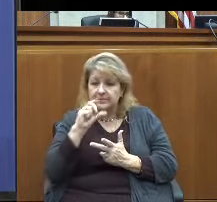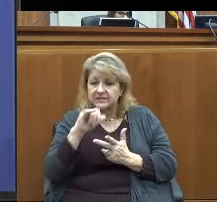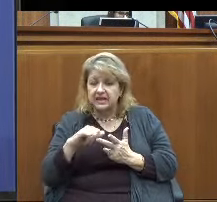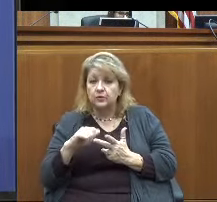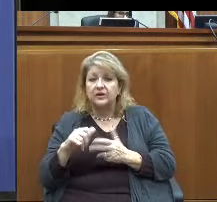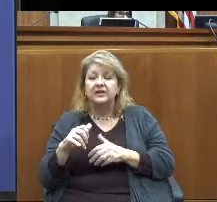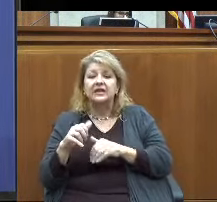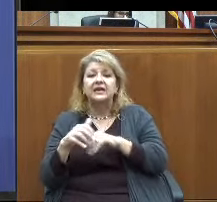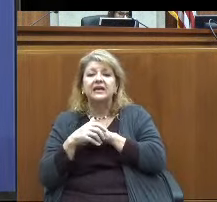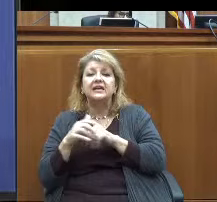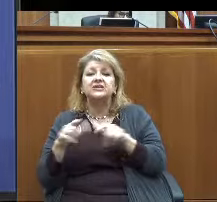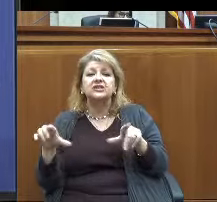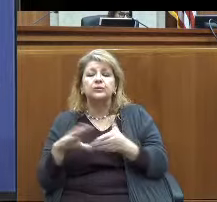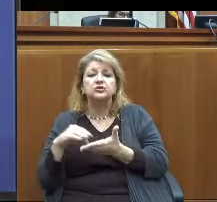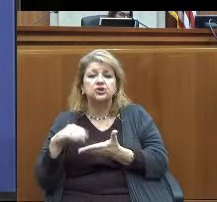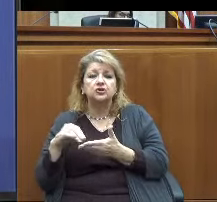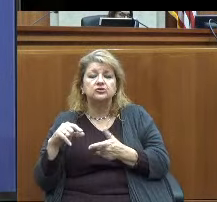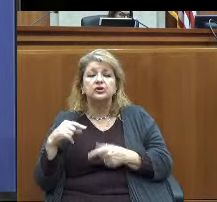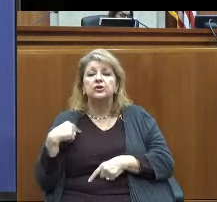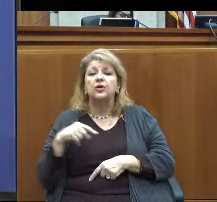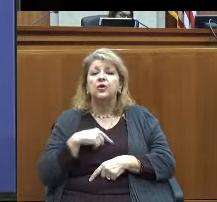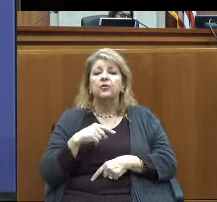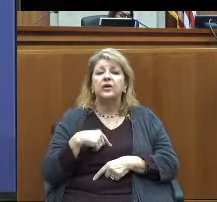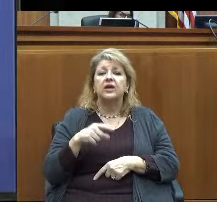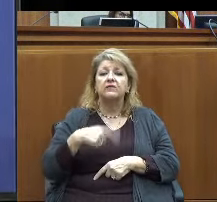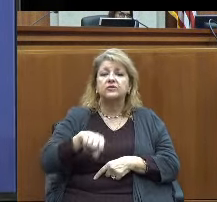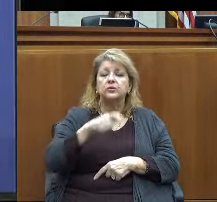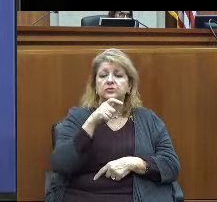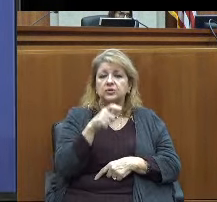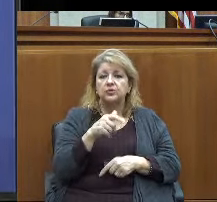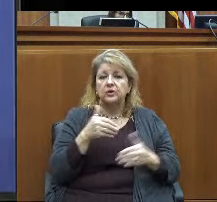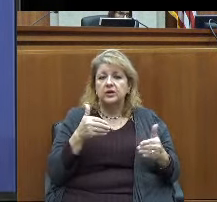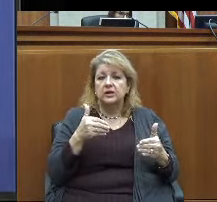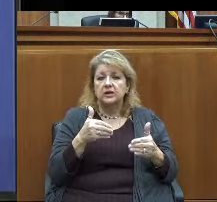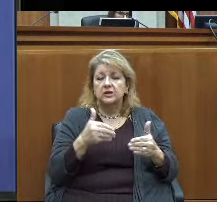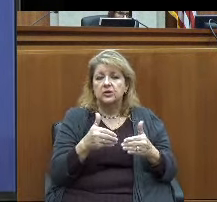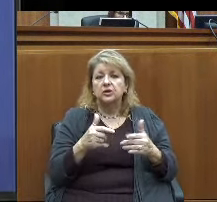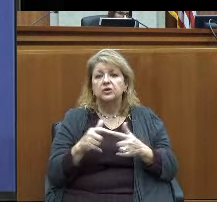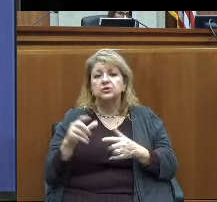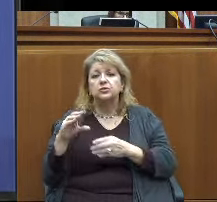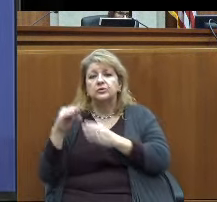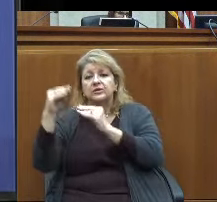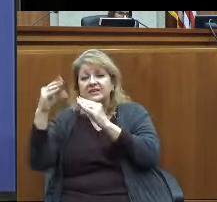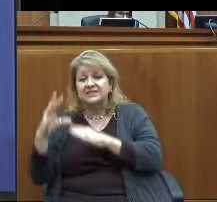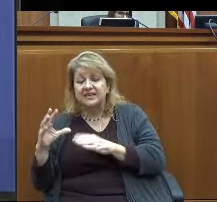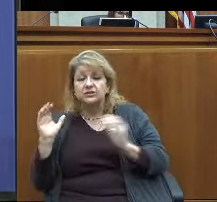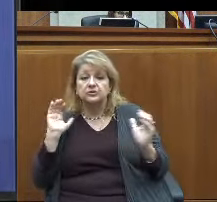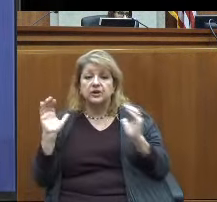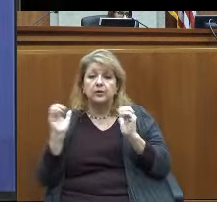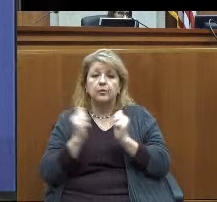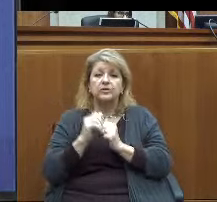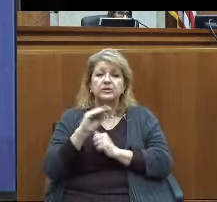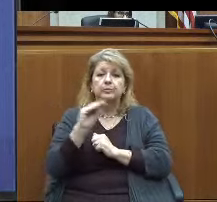has increased by 2 percentage points, moving to more closely mirror our student population.